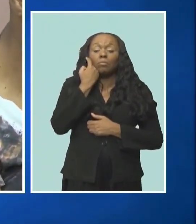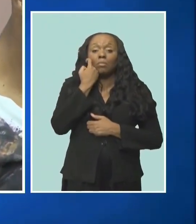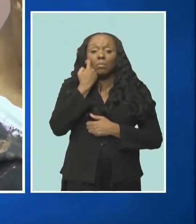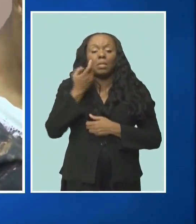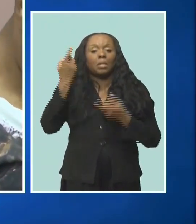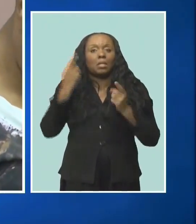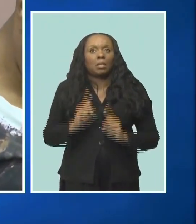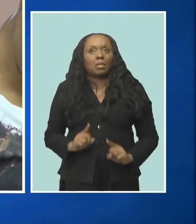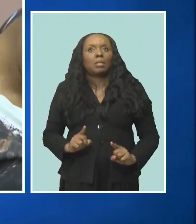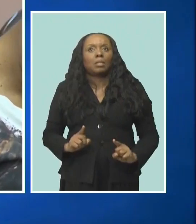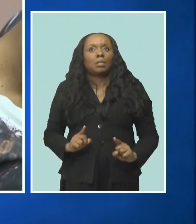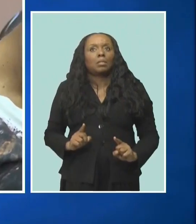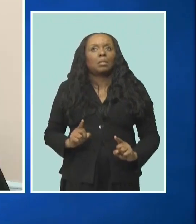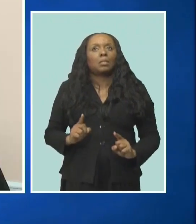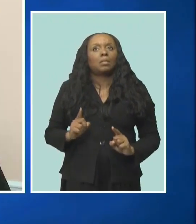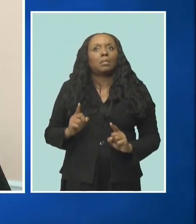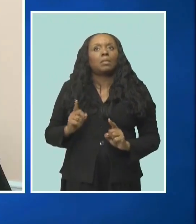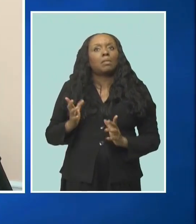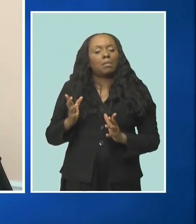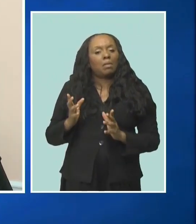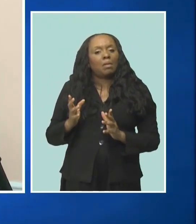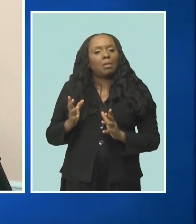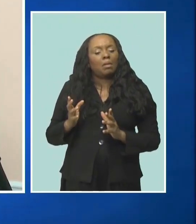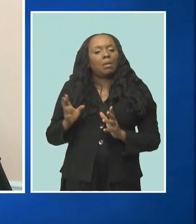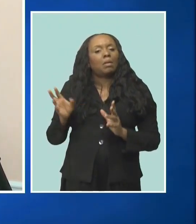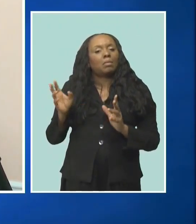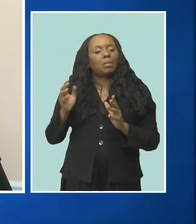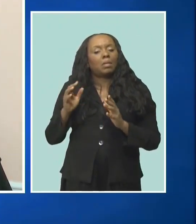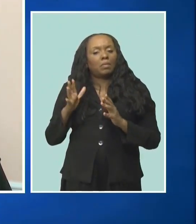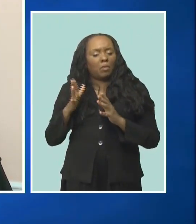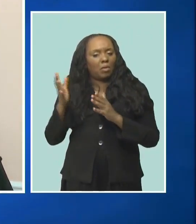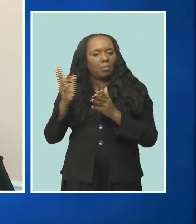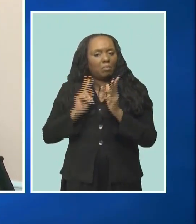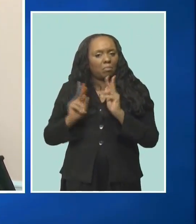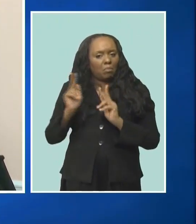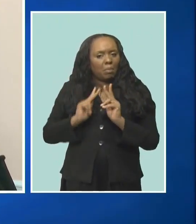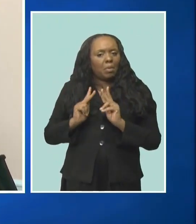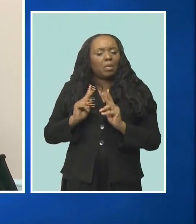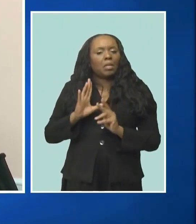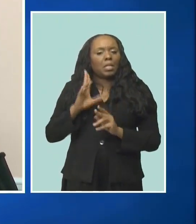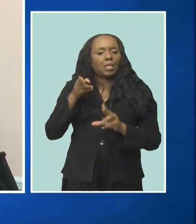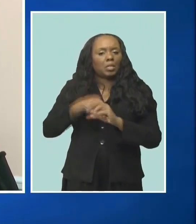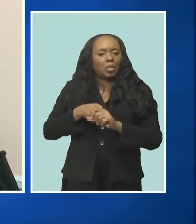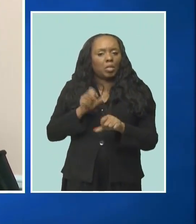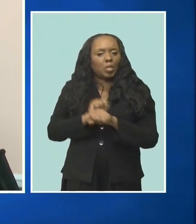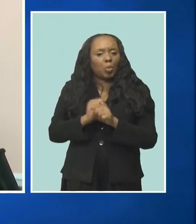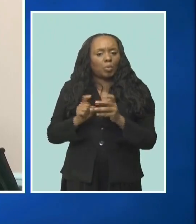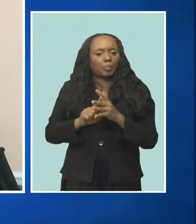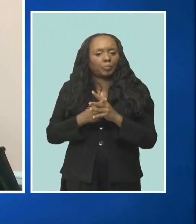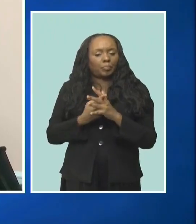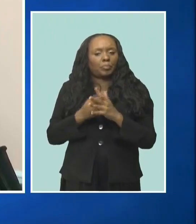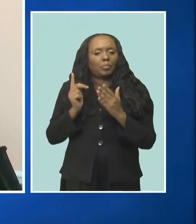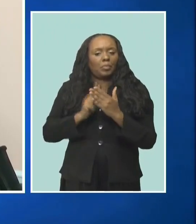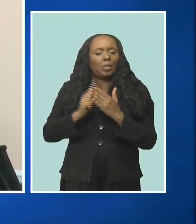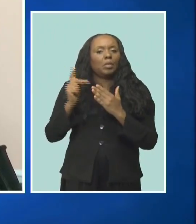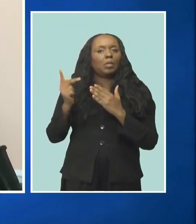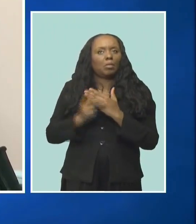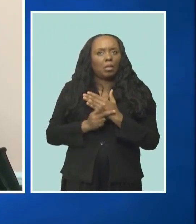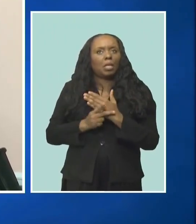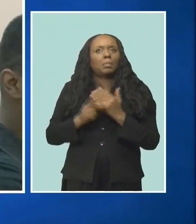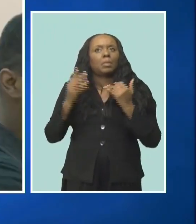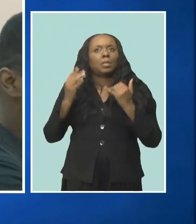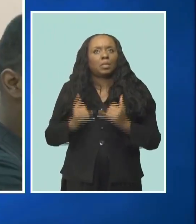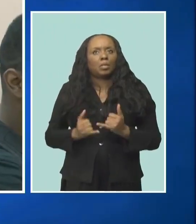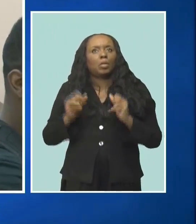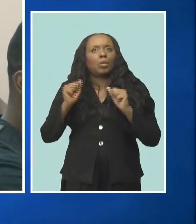extend the age limit for people to enter the Job Start program from 24 to 34 years of age, while also